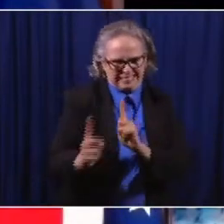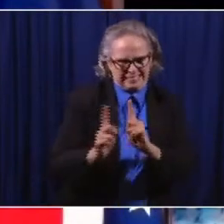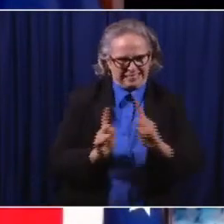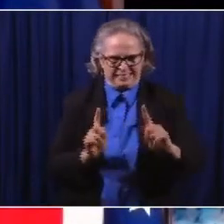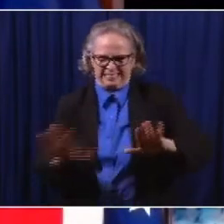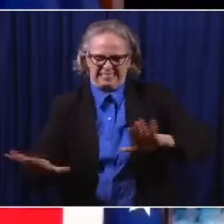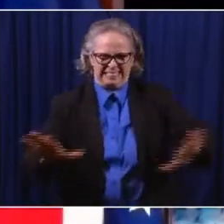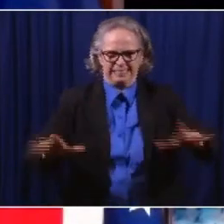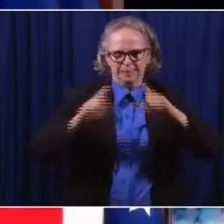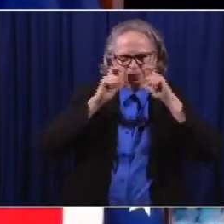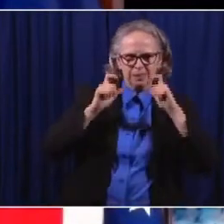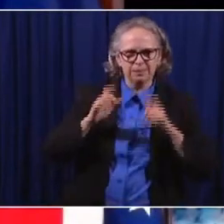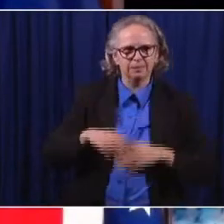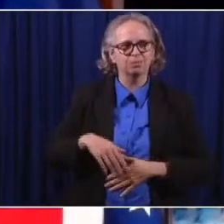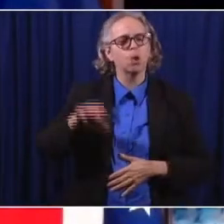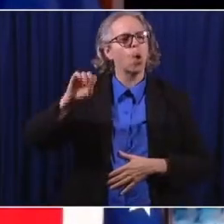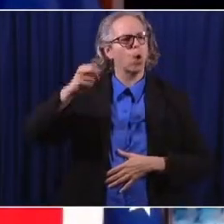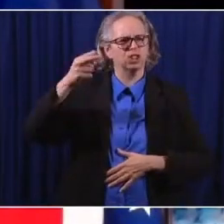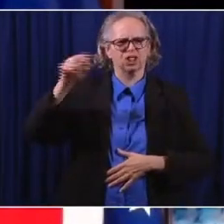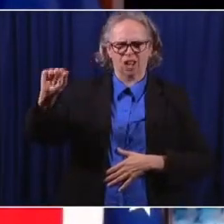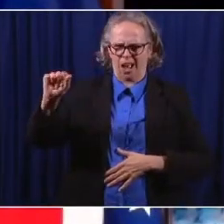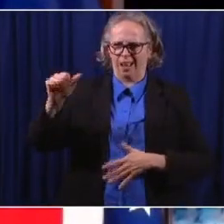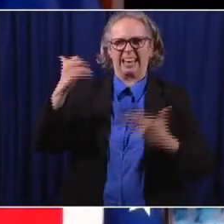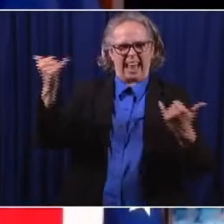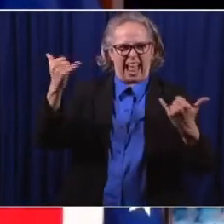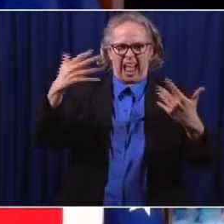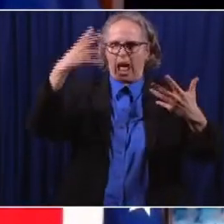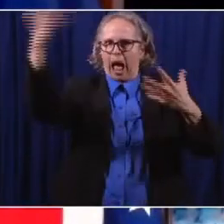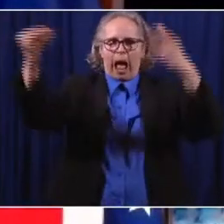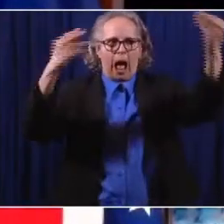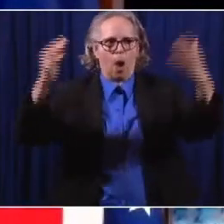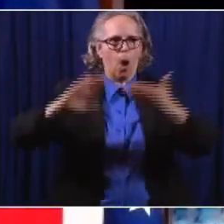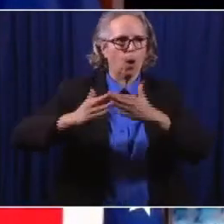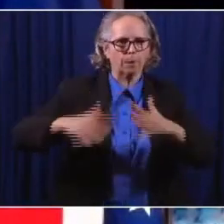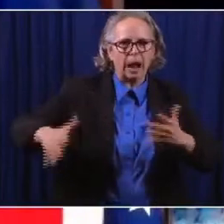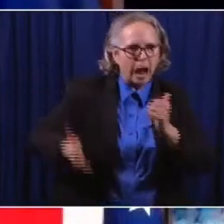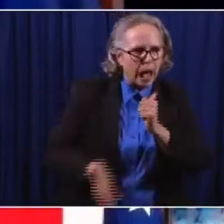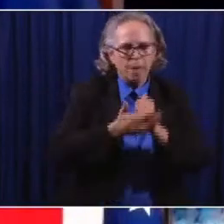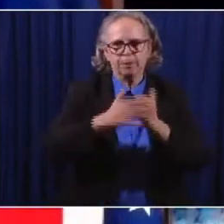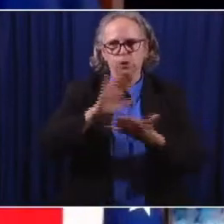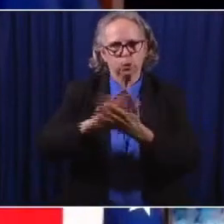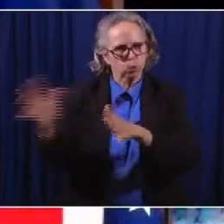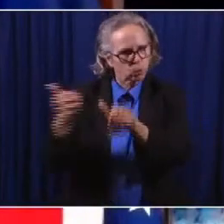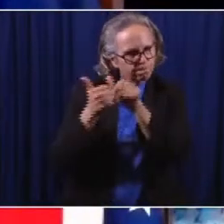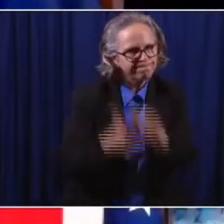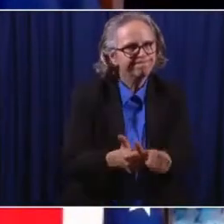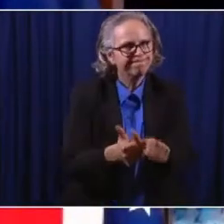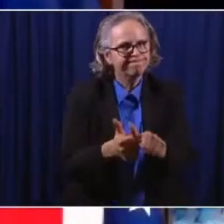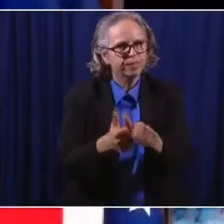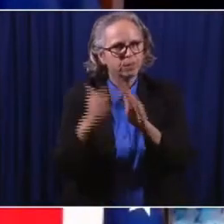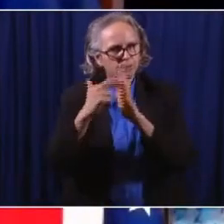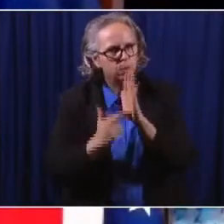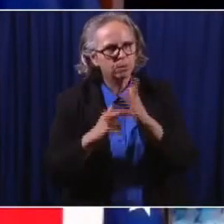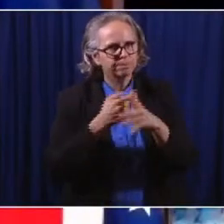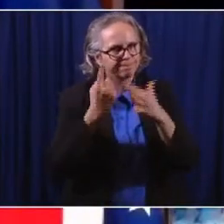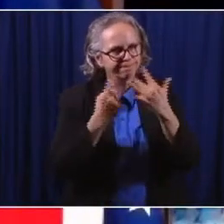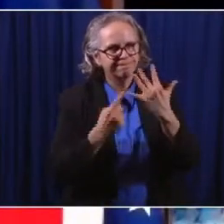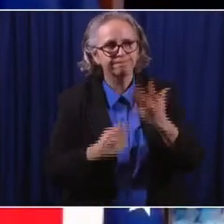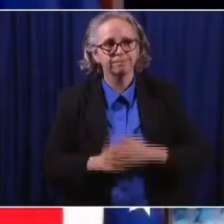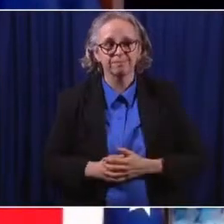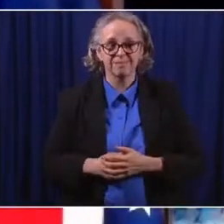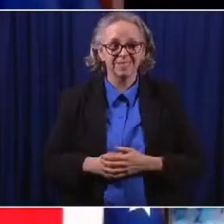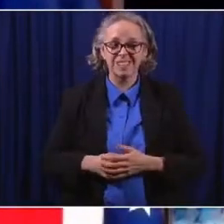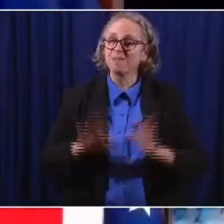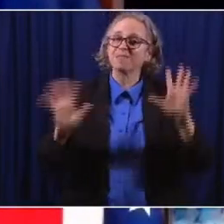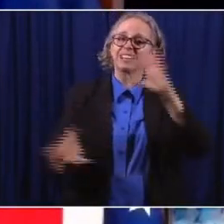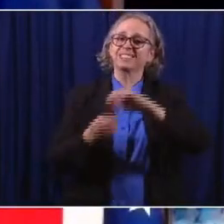schools comply and trying to create a safe environment for sports and competition. So with those 3 updates, Governor, I just will